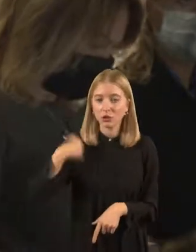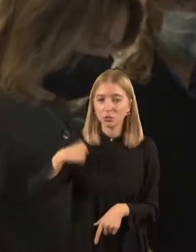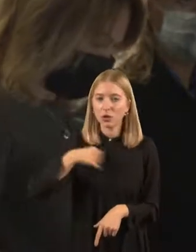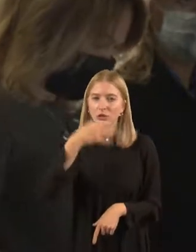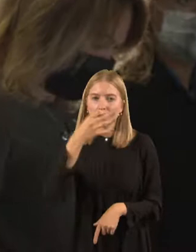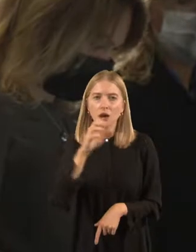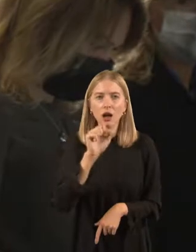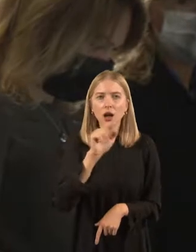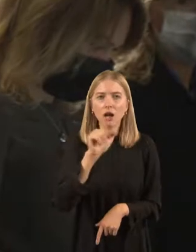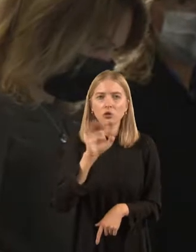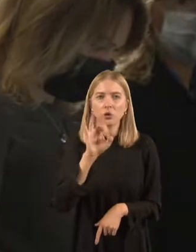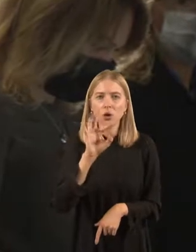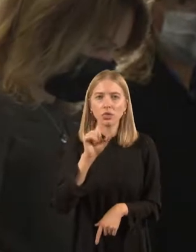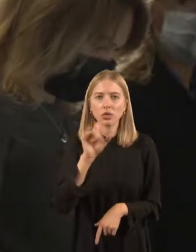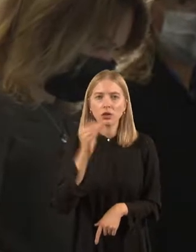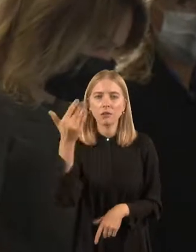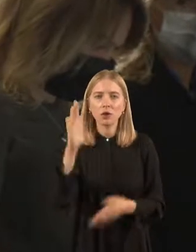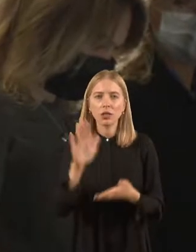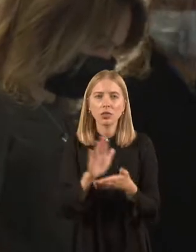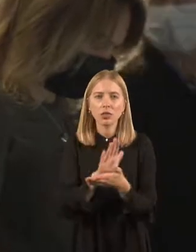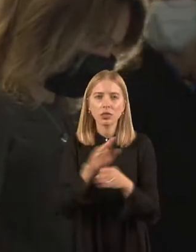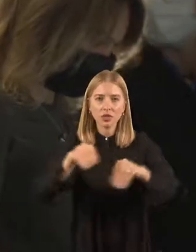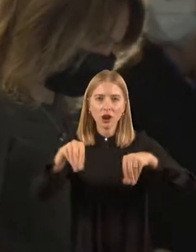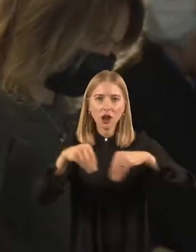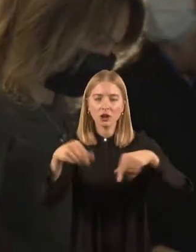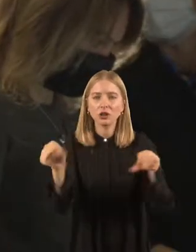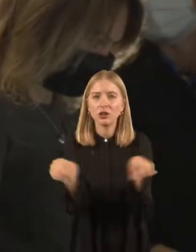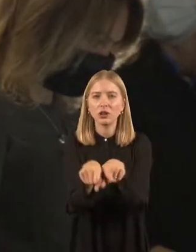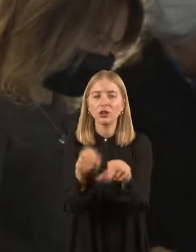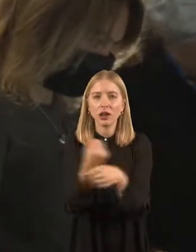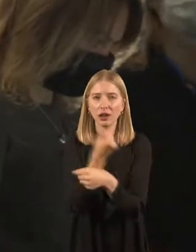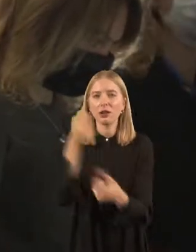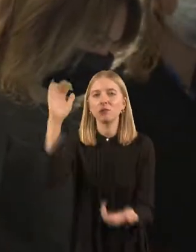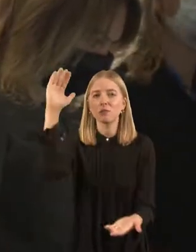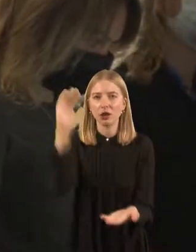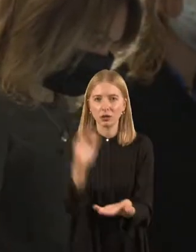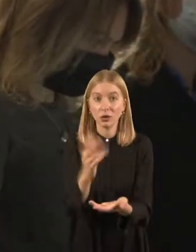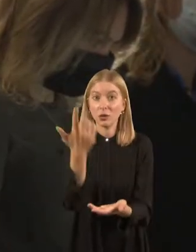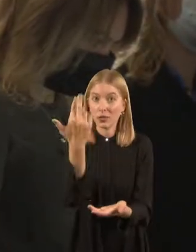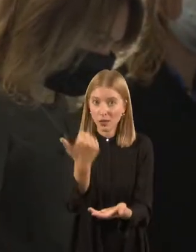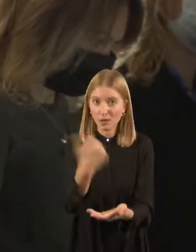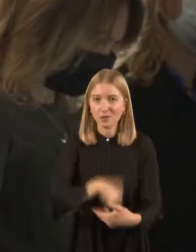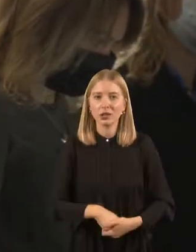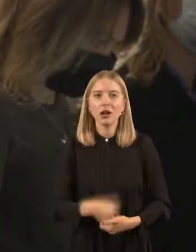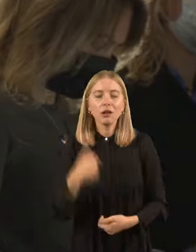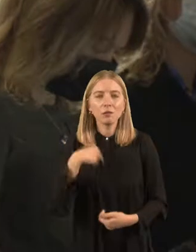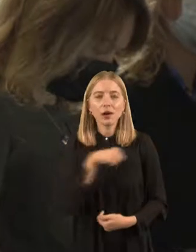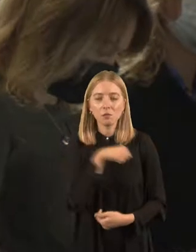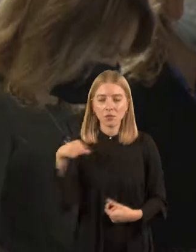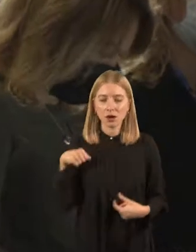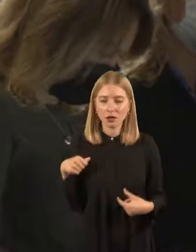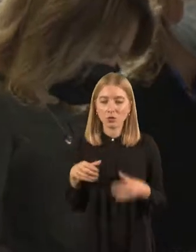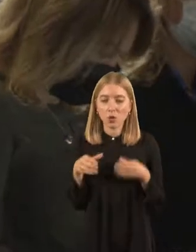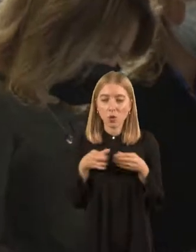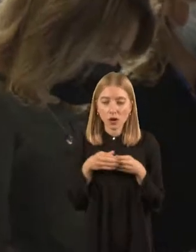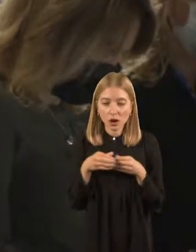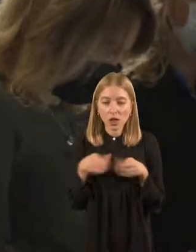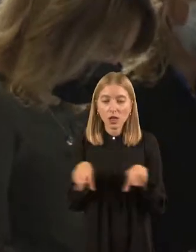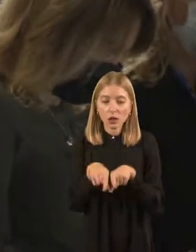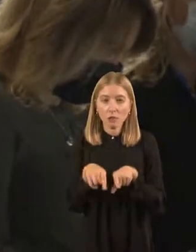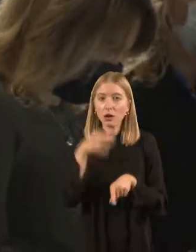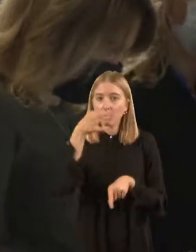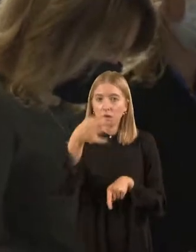the Prime Minister and the panelists focused a lot on the need to reduce the use of